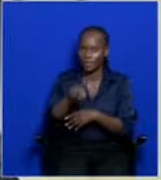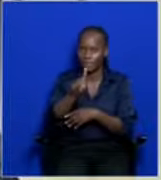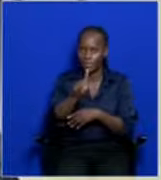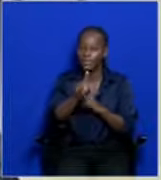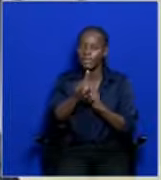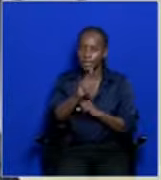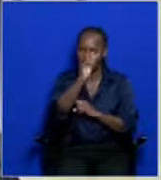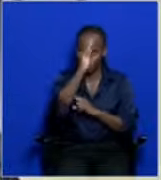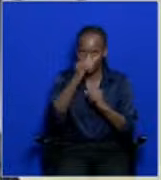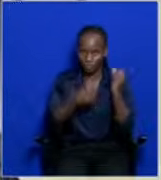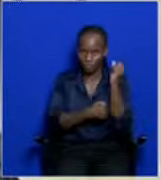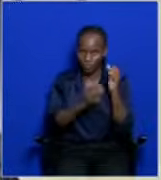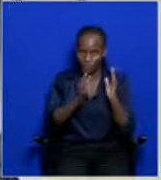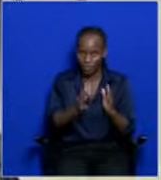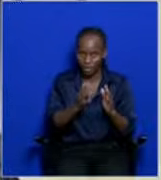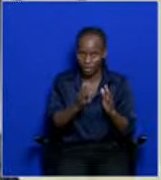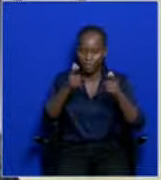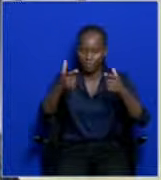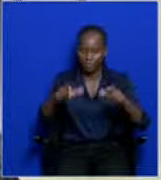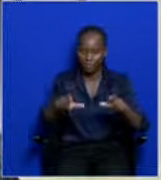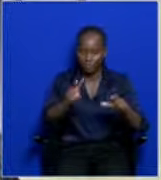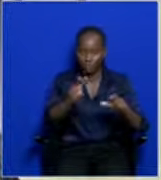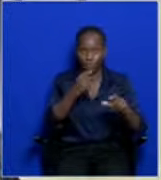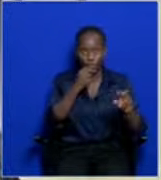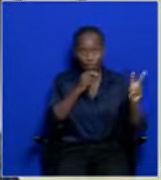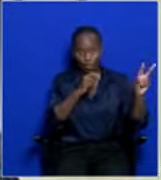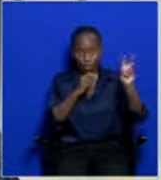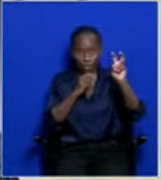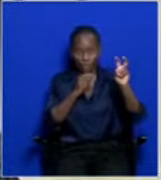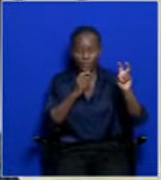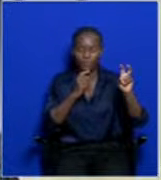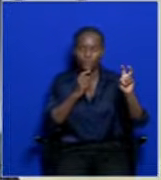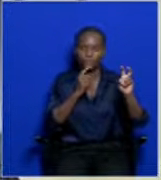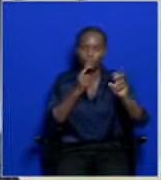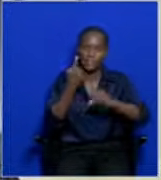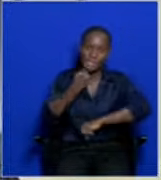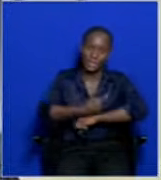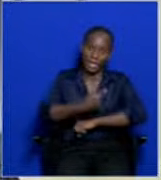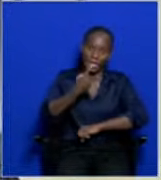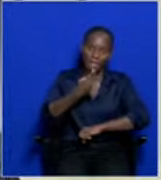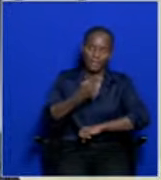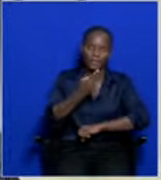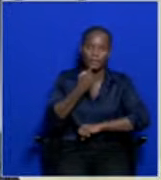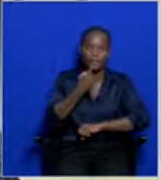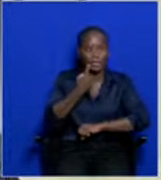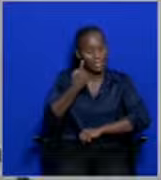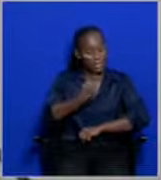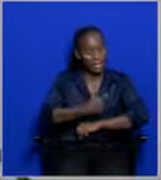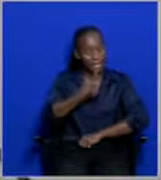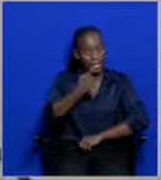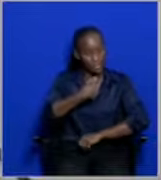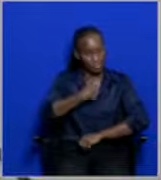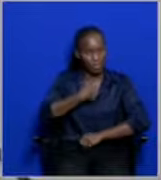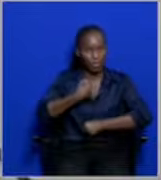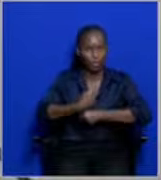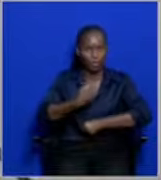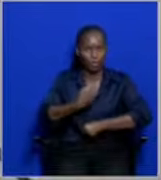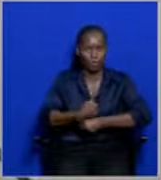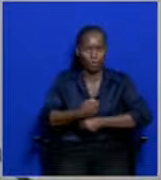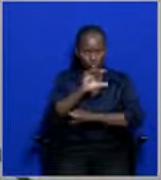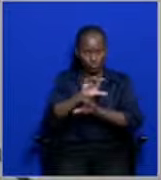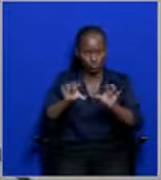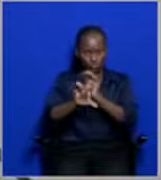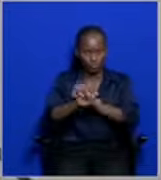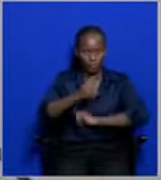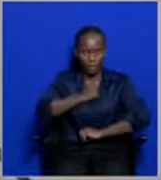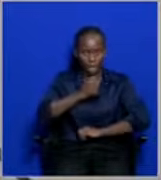quote, on the day in question, I was on duty in full uniform and equipment when Constable